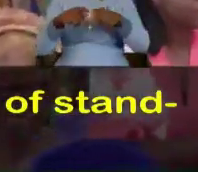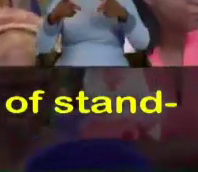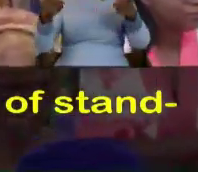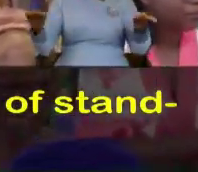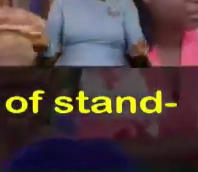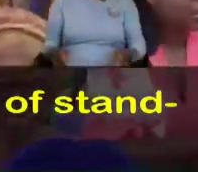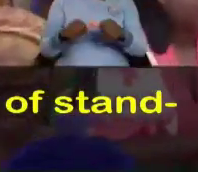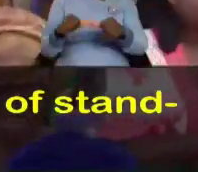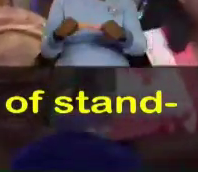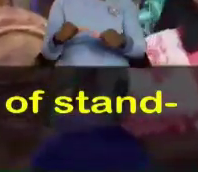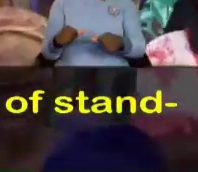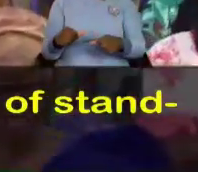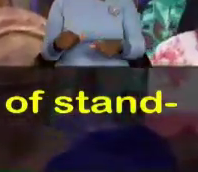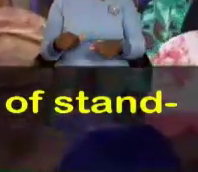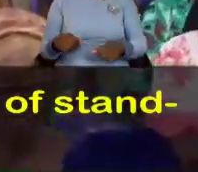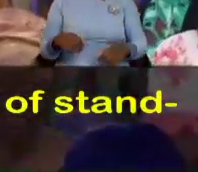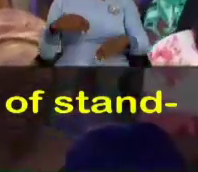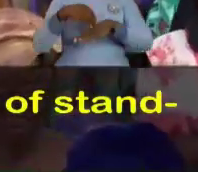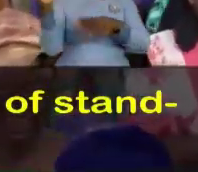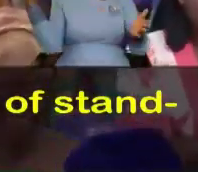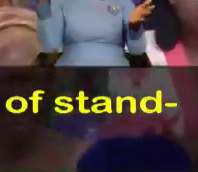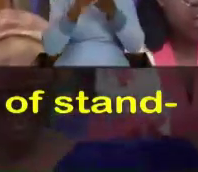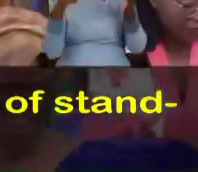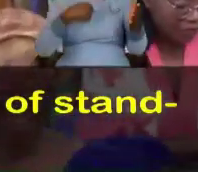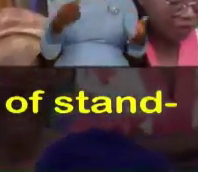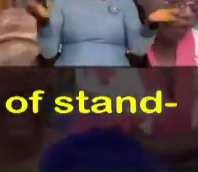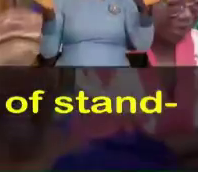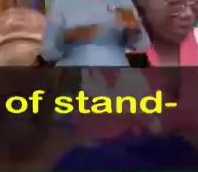Assigned against me. E to yan lo da.